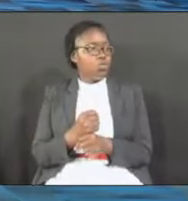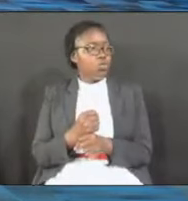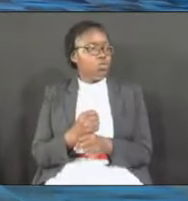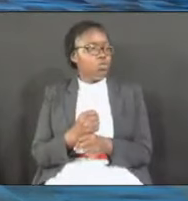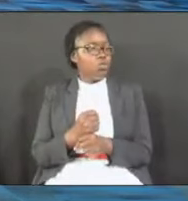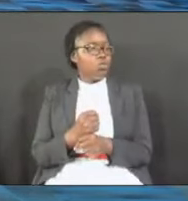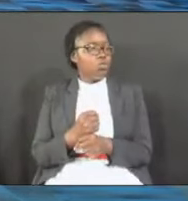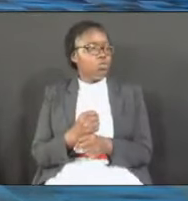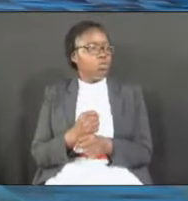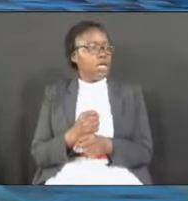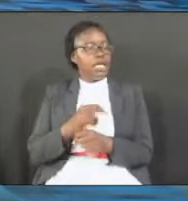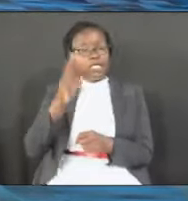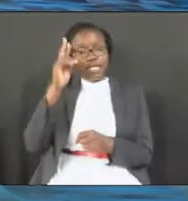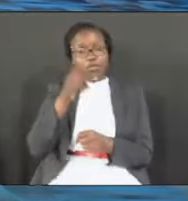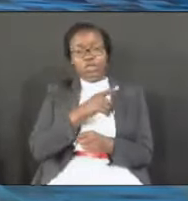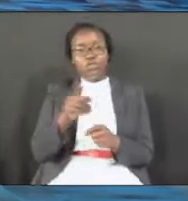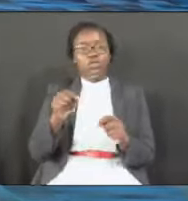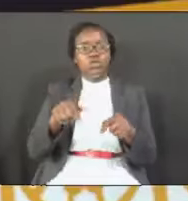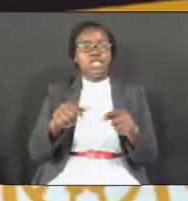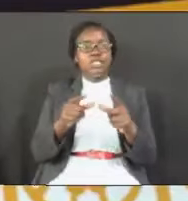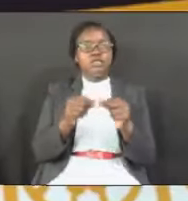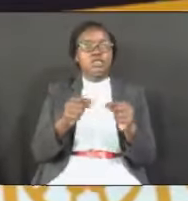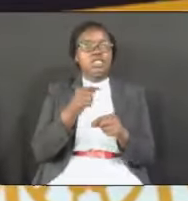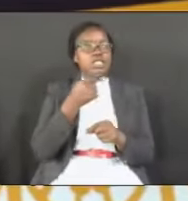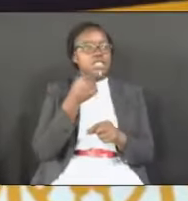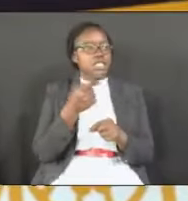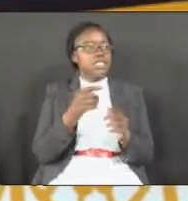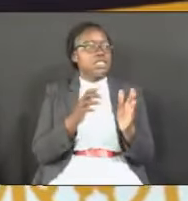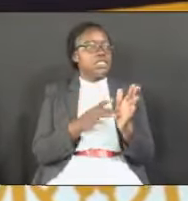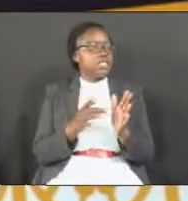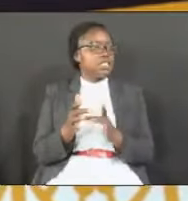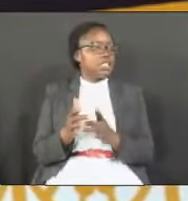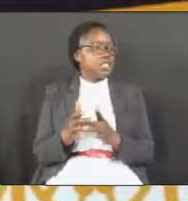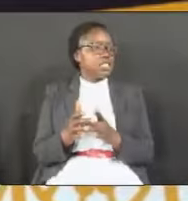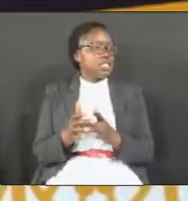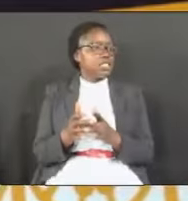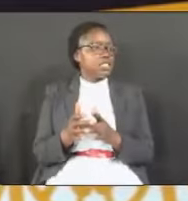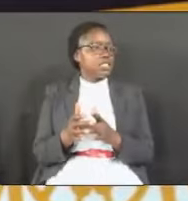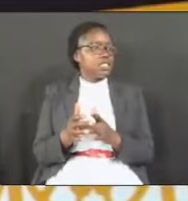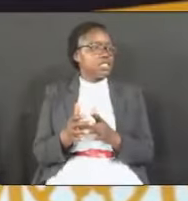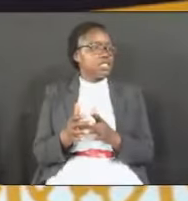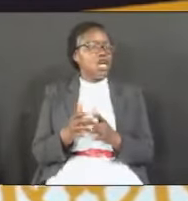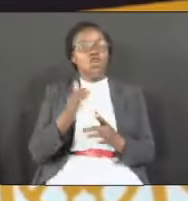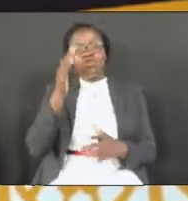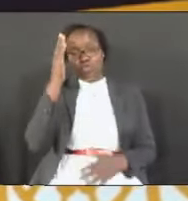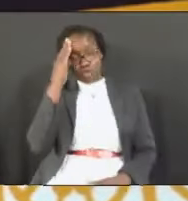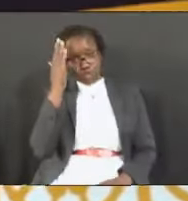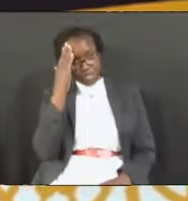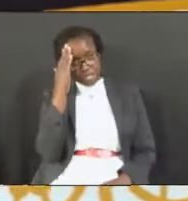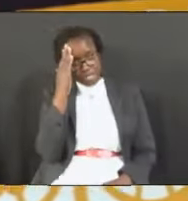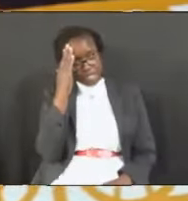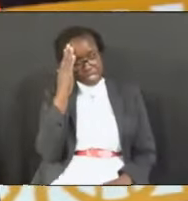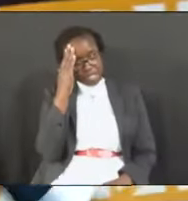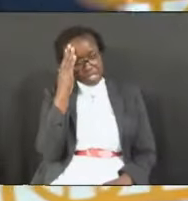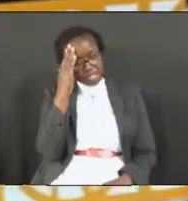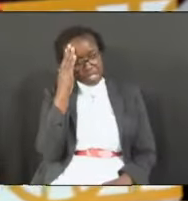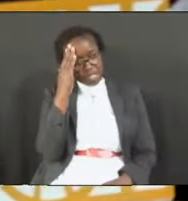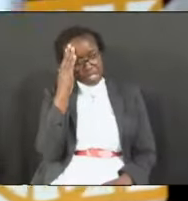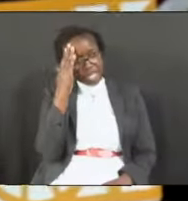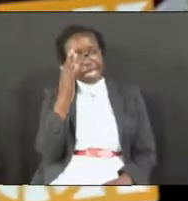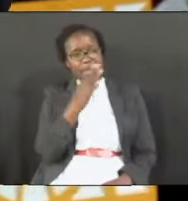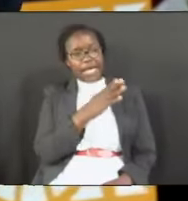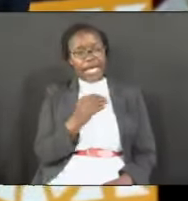Just remind you today, the message says, Jesus knows. And